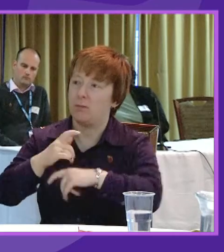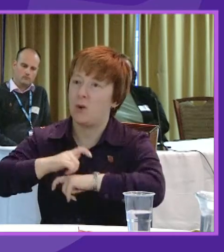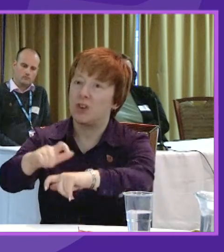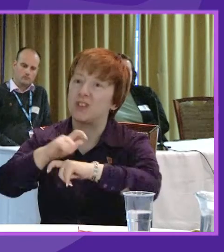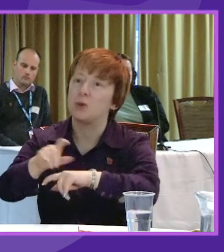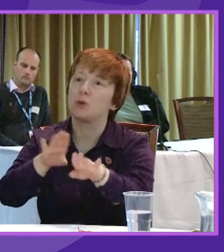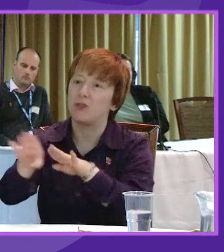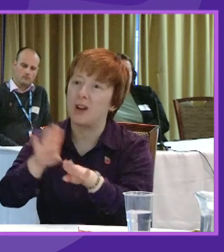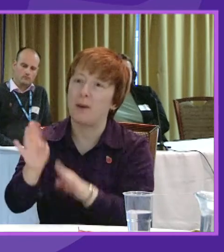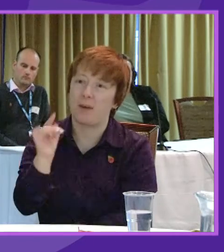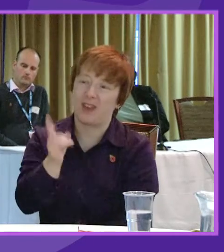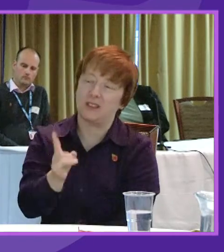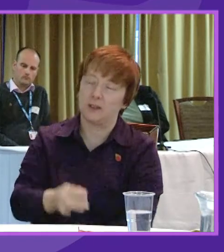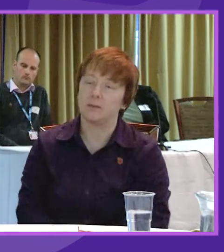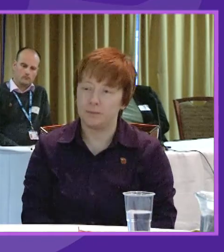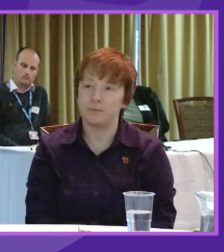training.